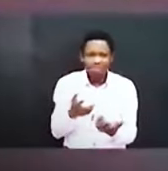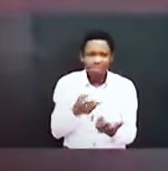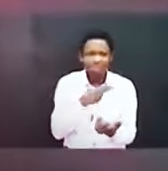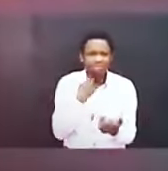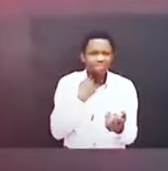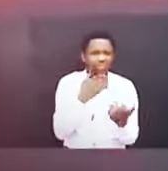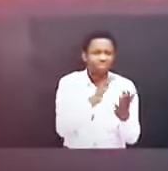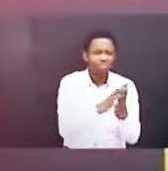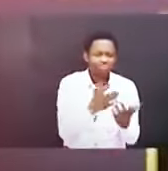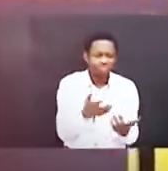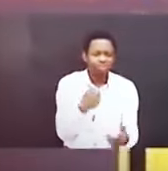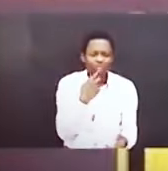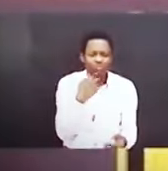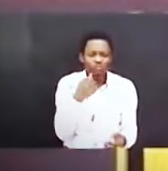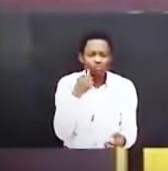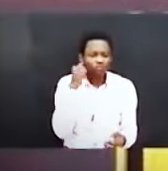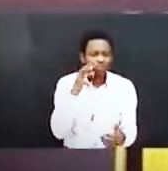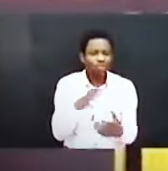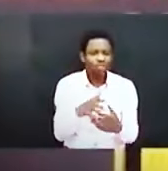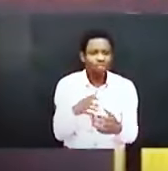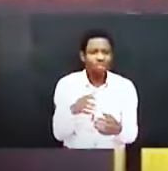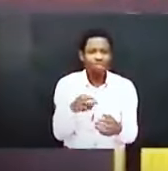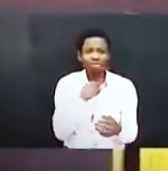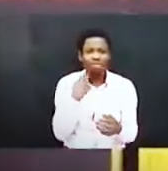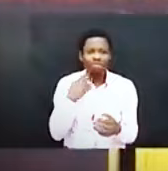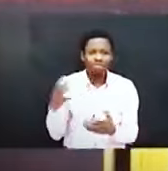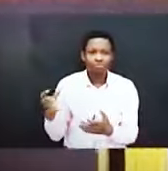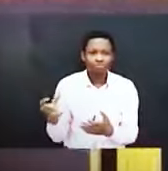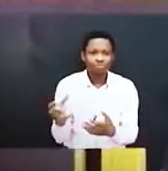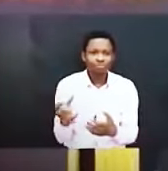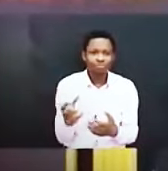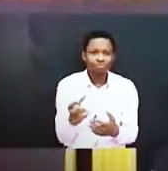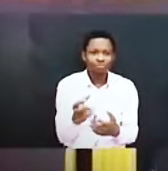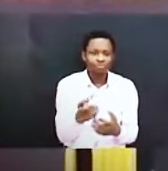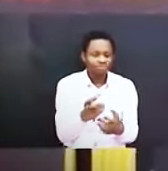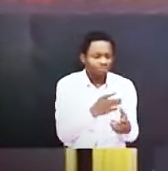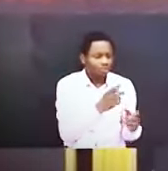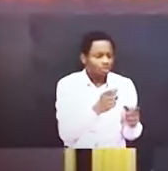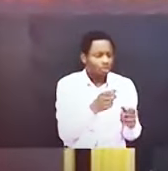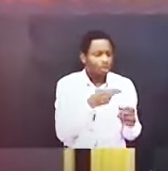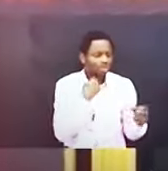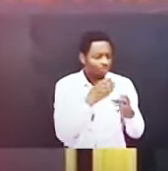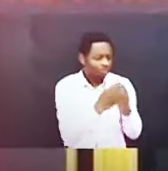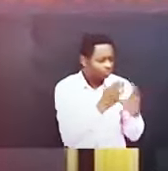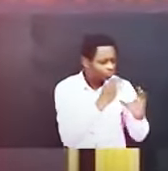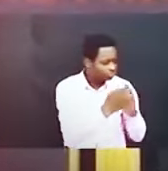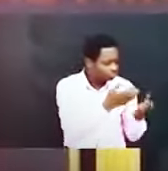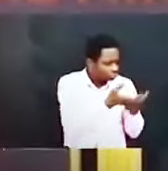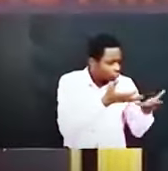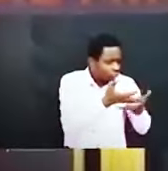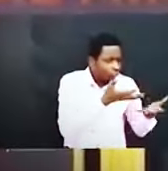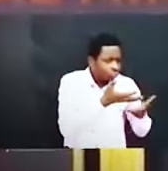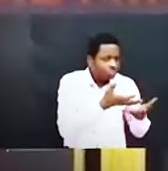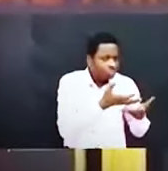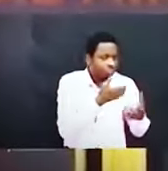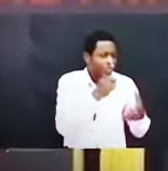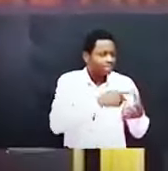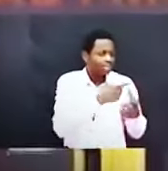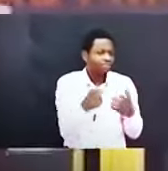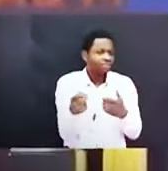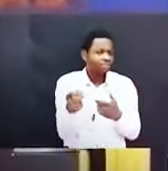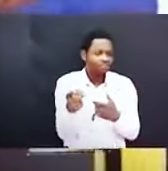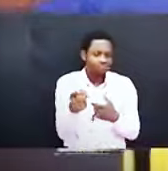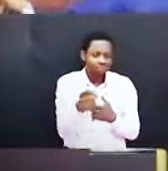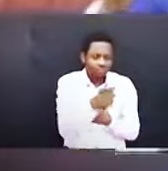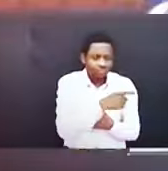Then Asafo took her away. And then she went to interrogate her. The following day, when I was